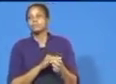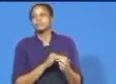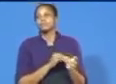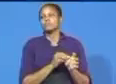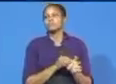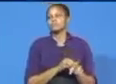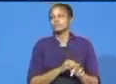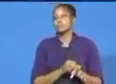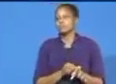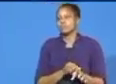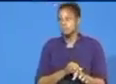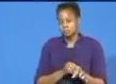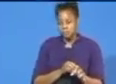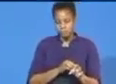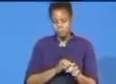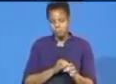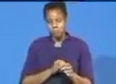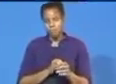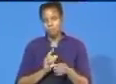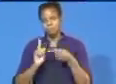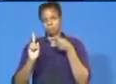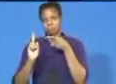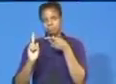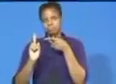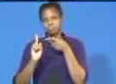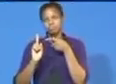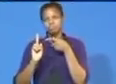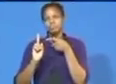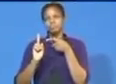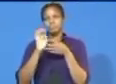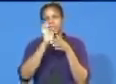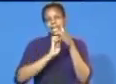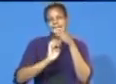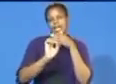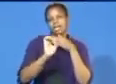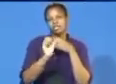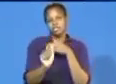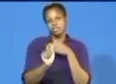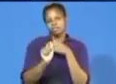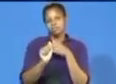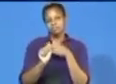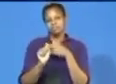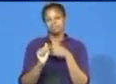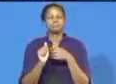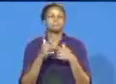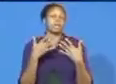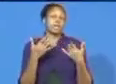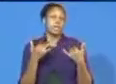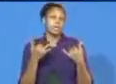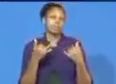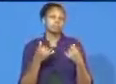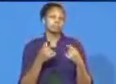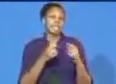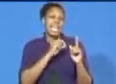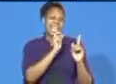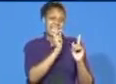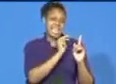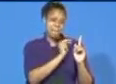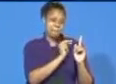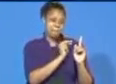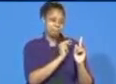Naaman comes with an expectation that needed some alteration.